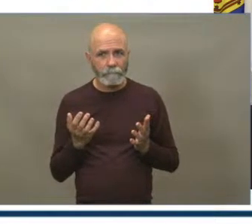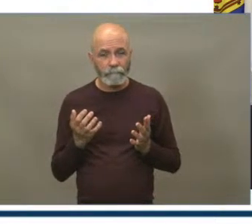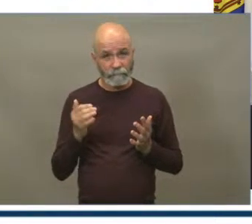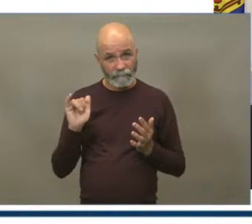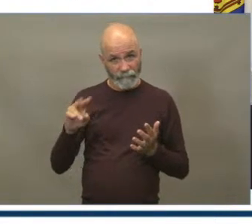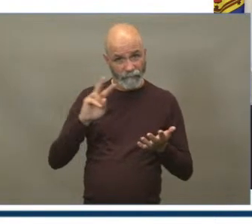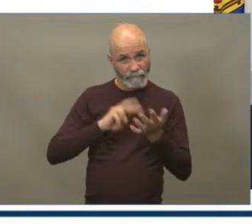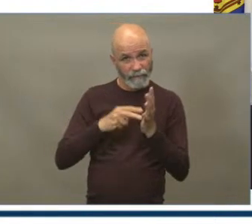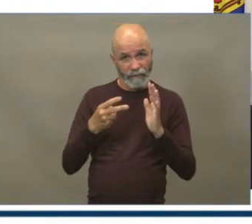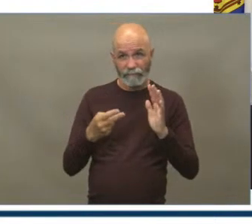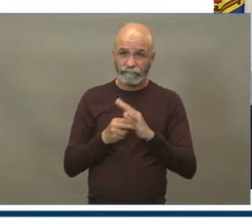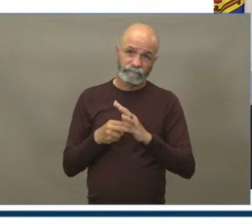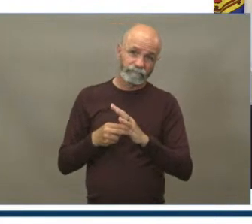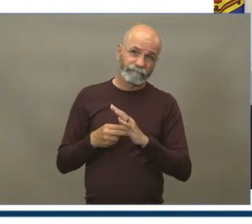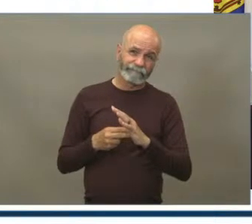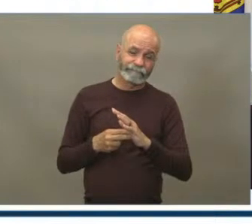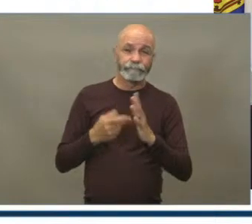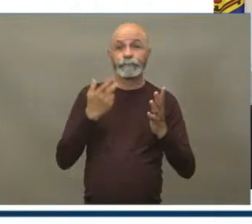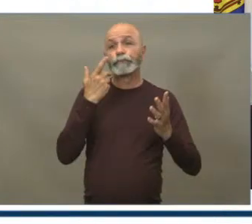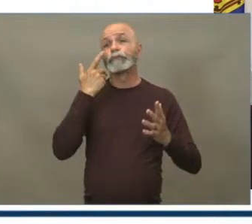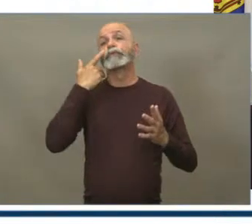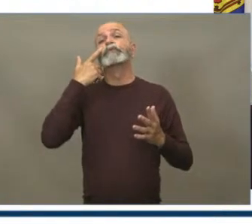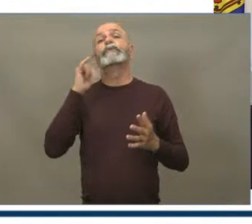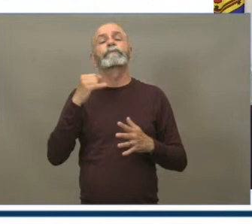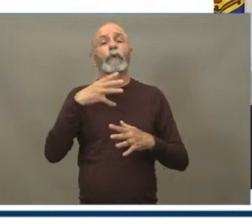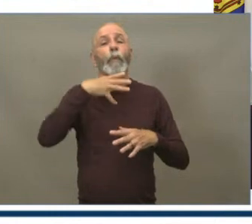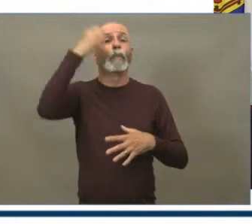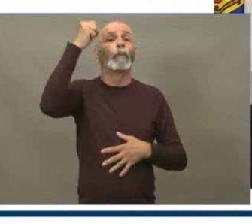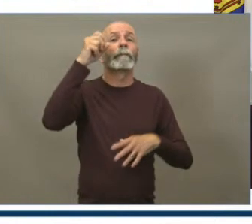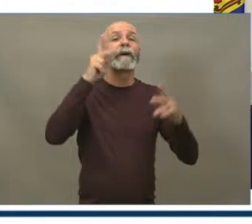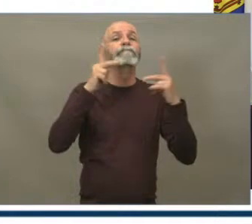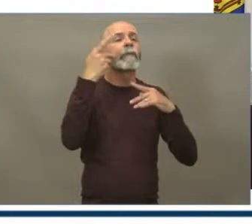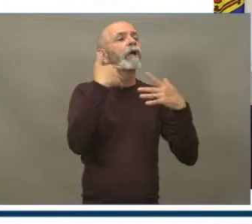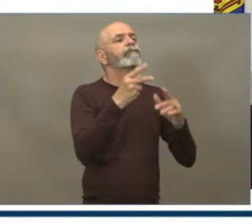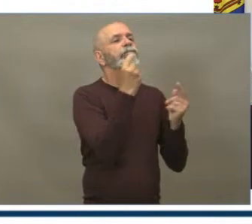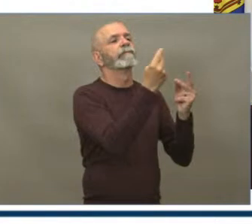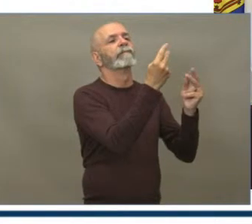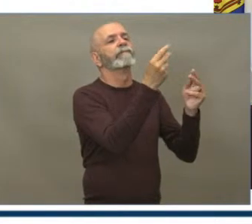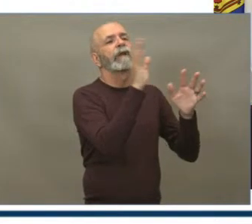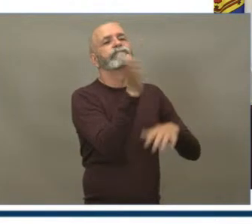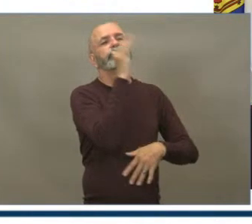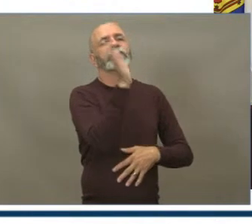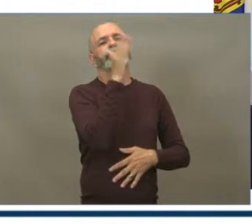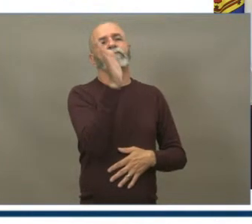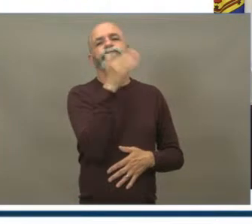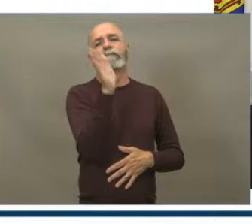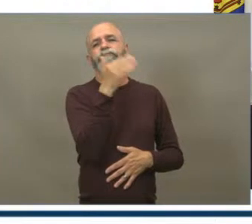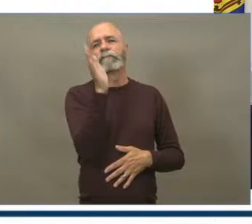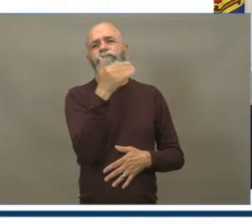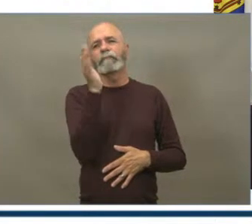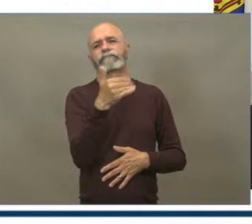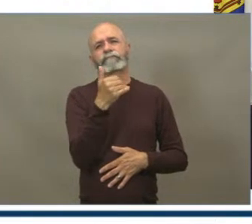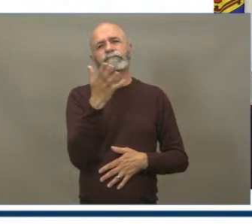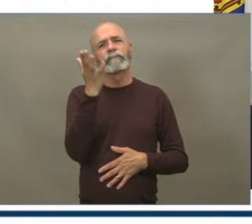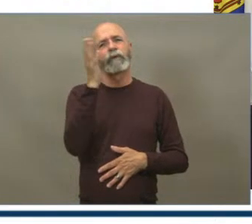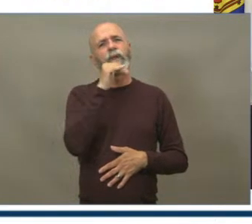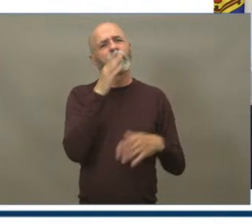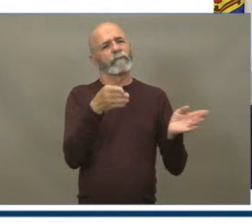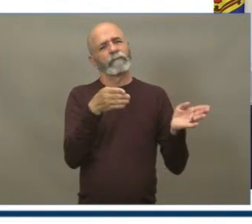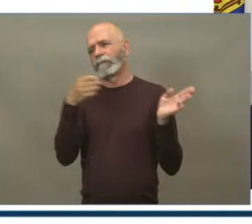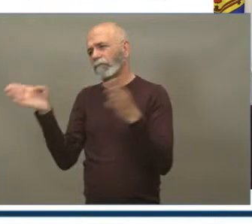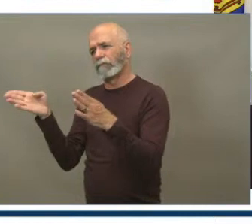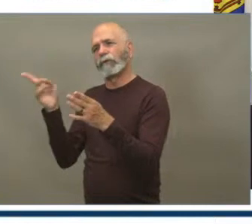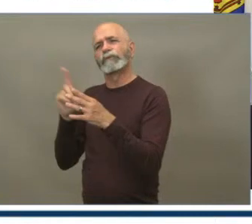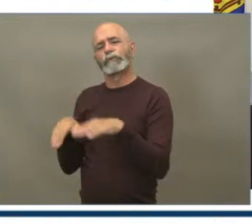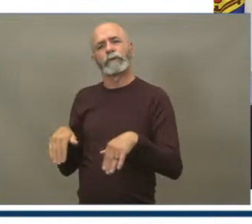that since older people have been vaccinated, it should just be opened up for more age range, maybe every age